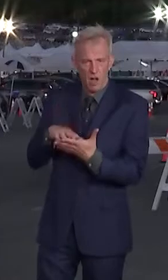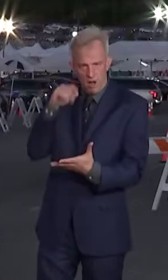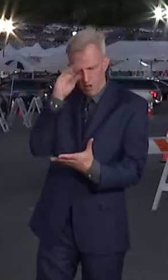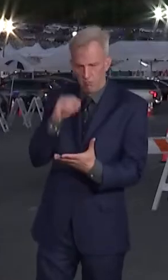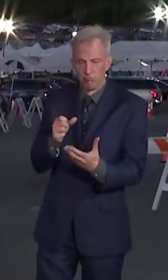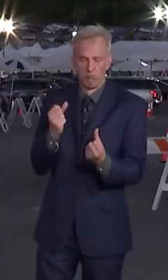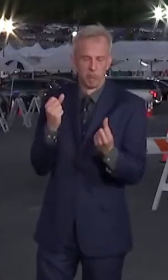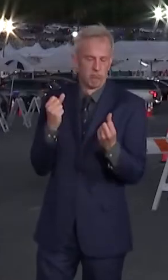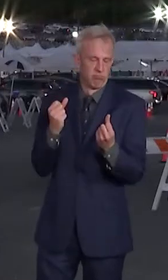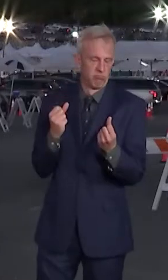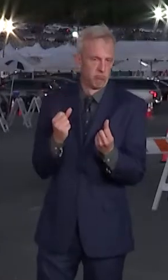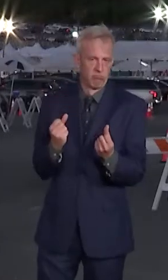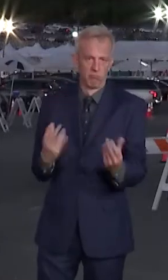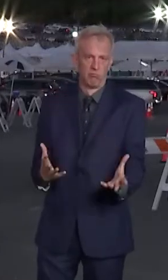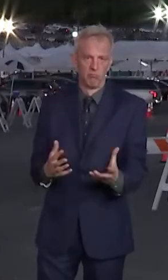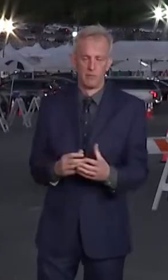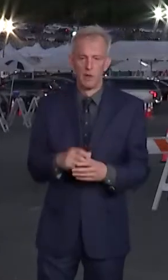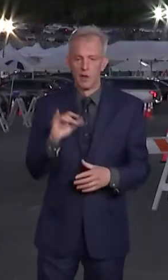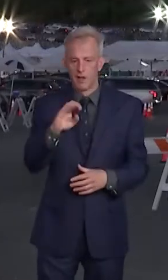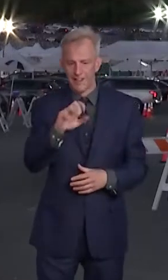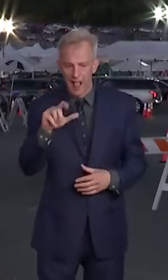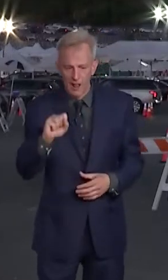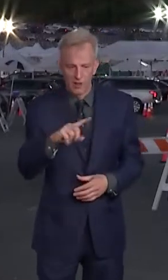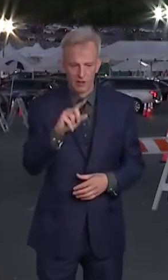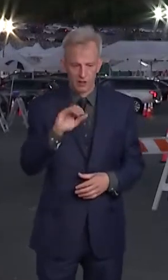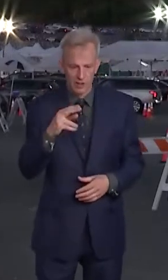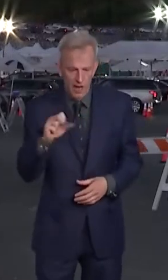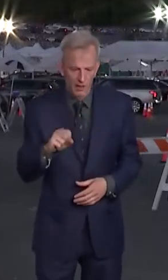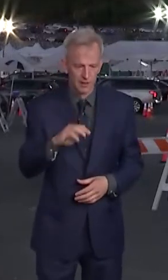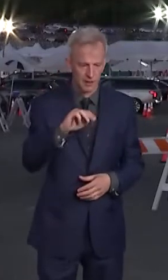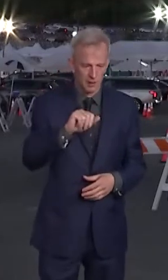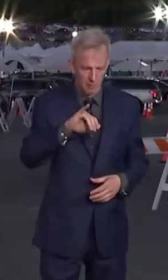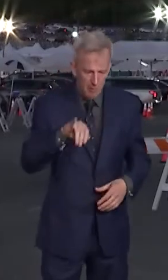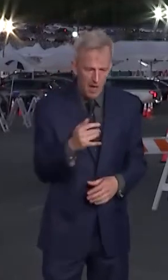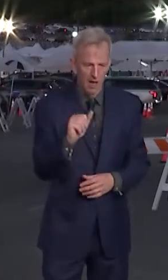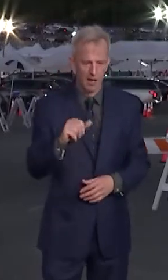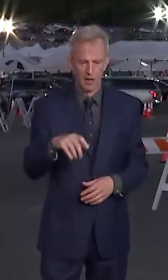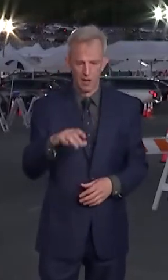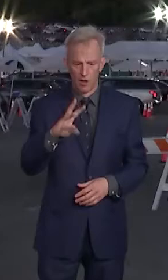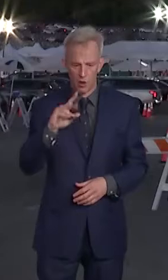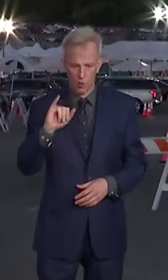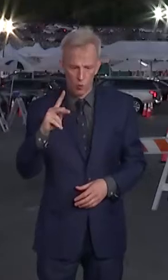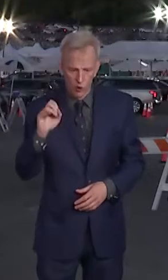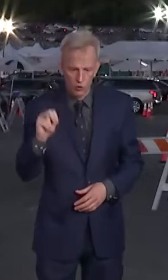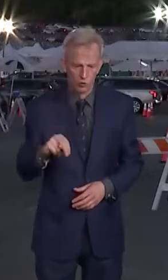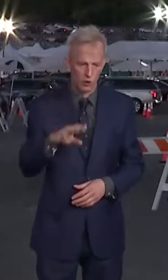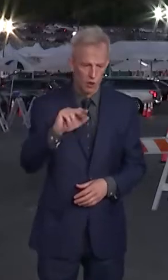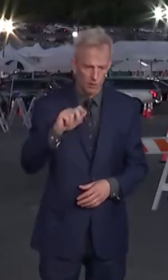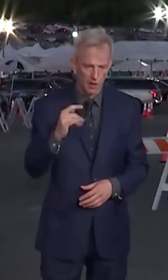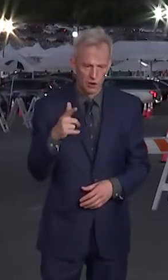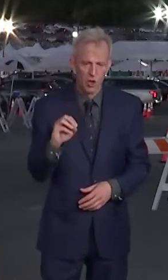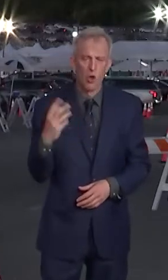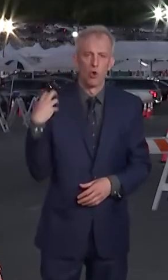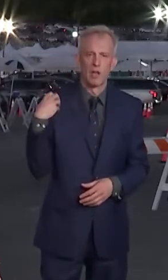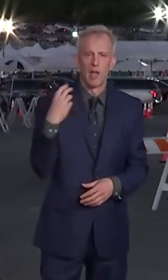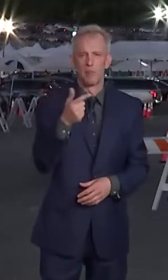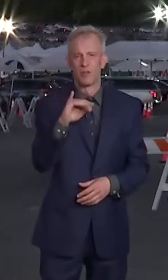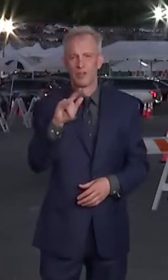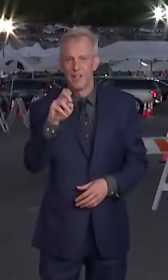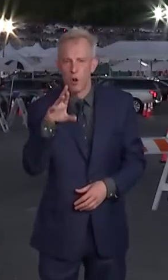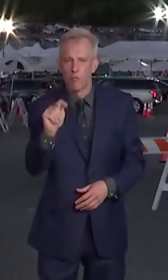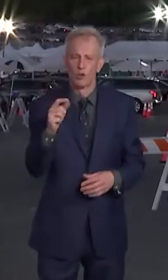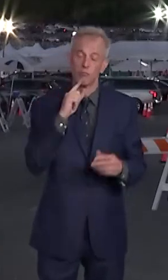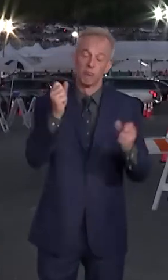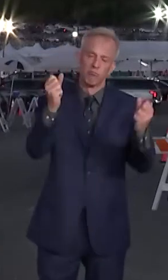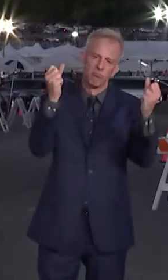Els and the Zacks, Maya, Jacob, Wickstrom, Angelo, Lenski, Captain Gilbert, and so many